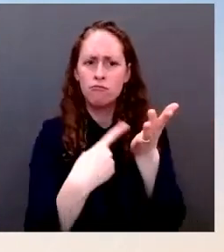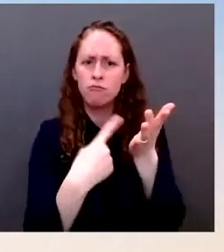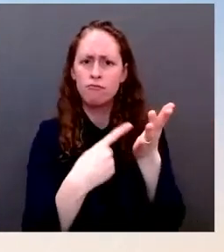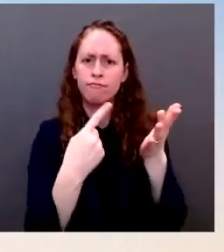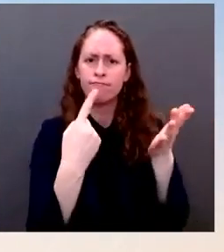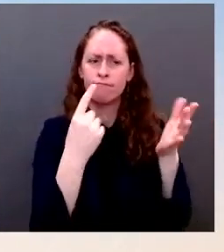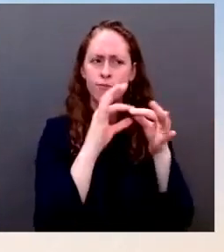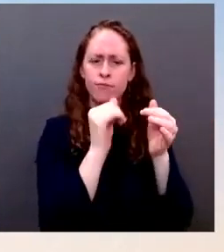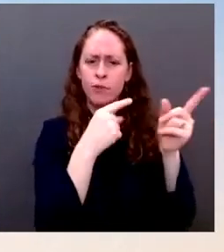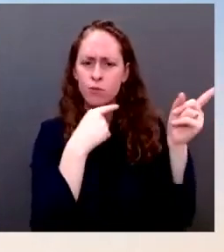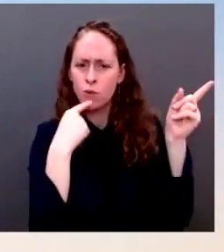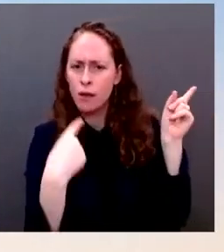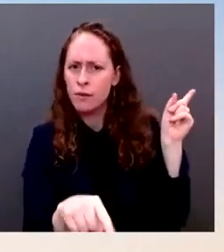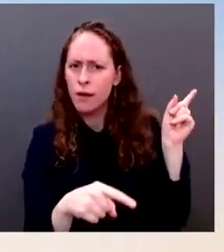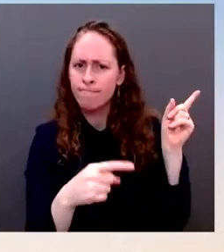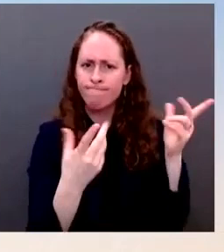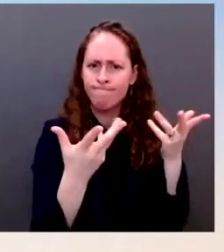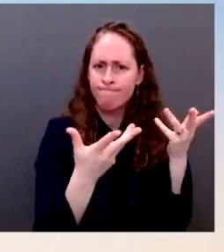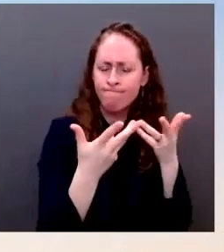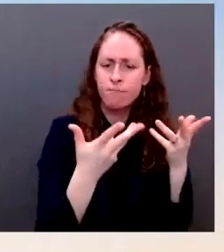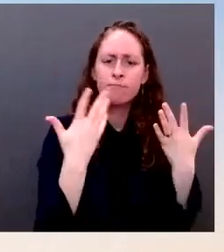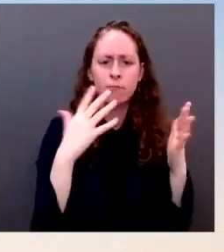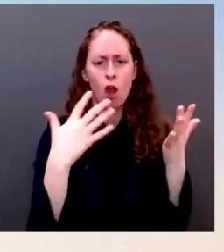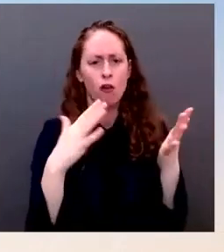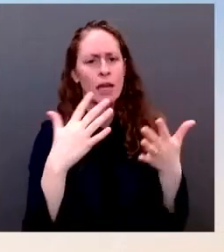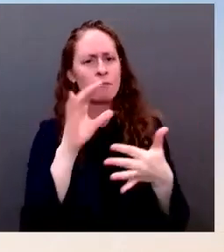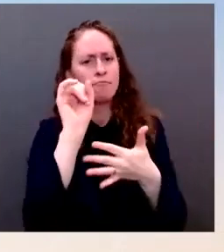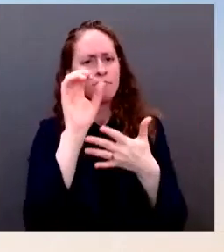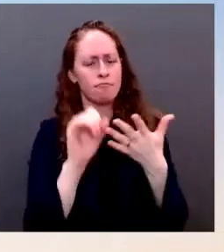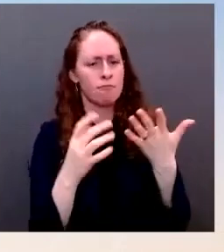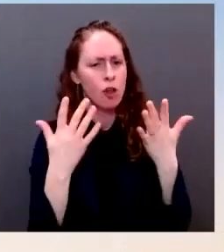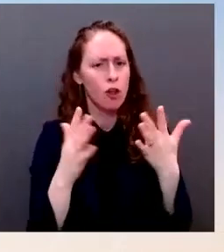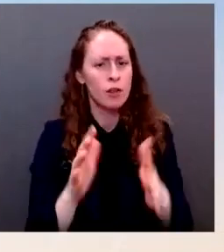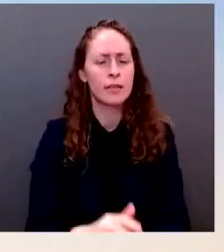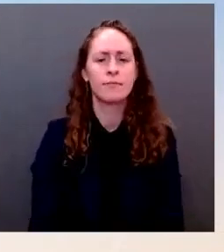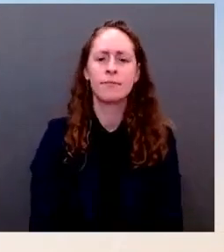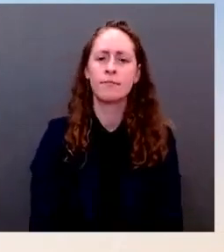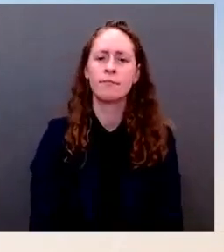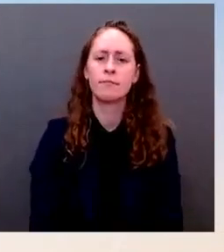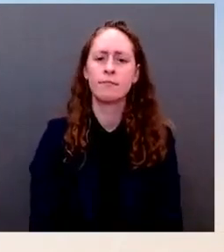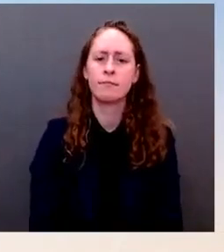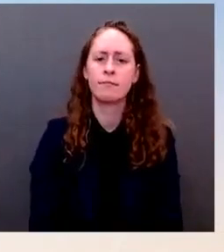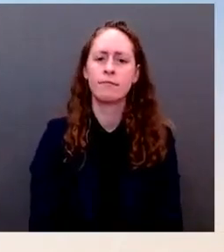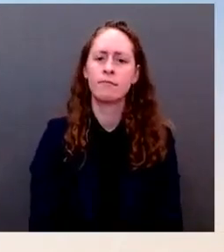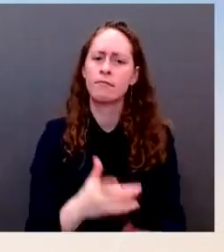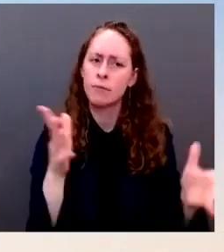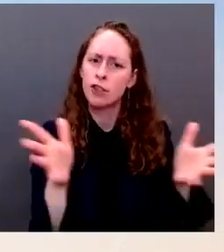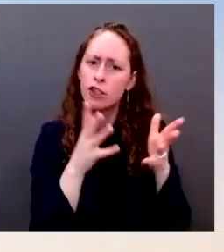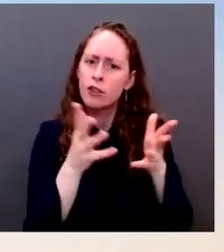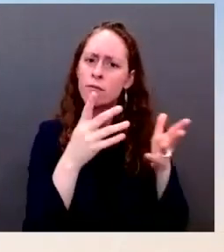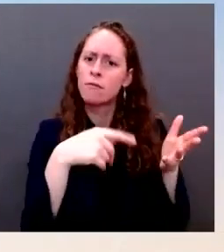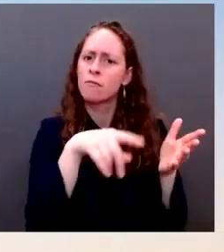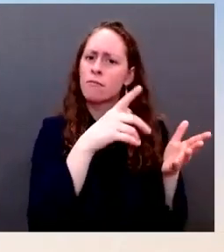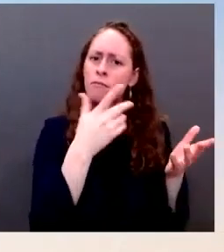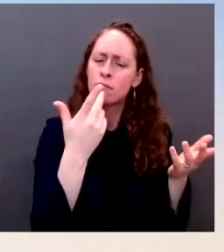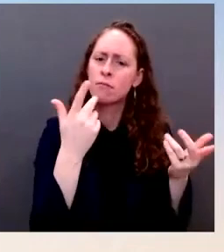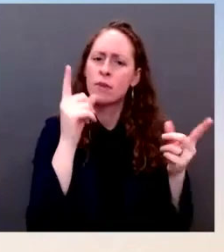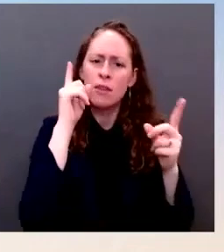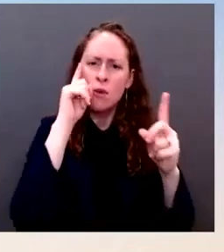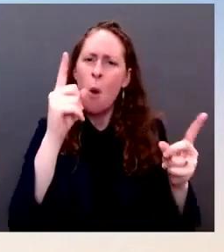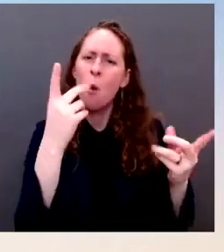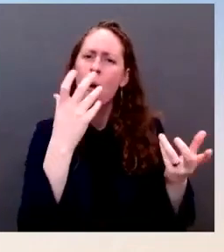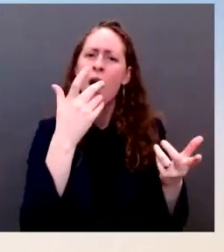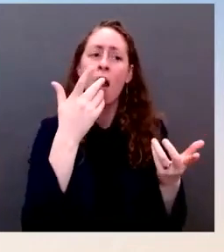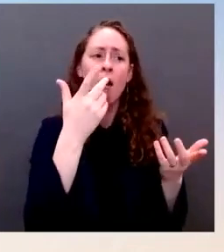the responsible way forward. We've also conveyed that a destabilizing conflict in Europe would impact China's interests all over the